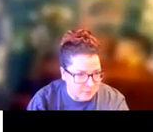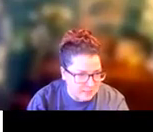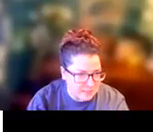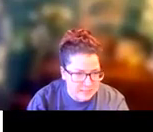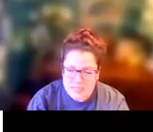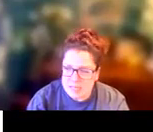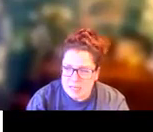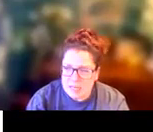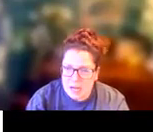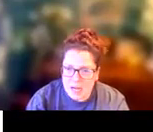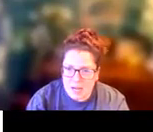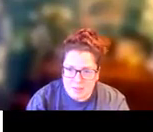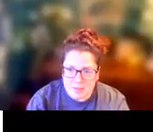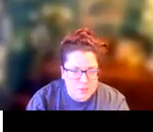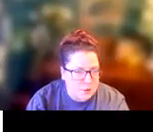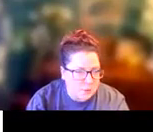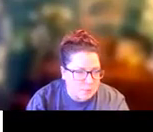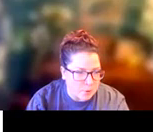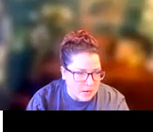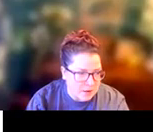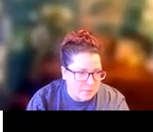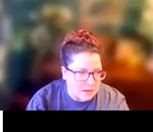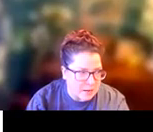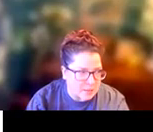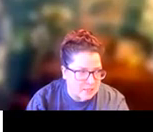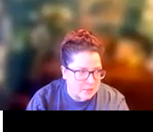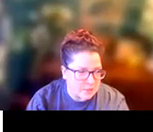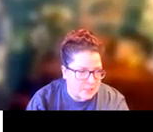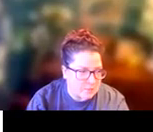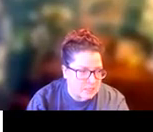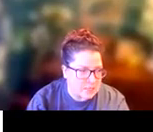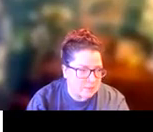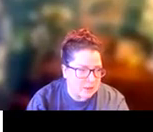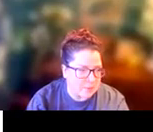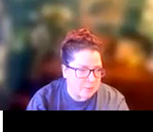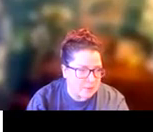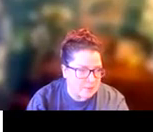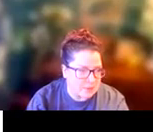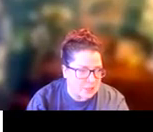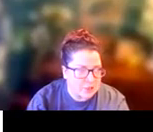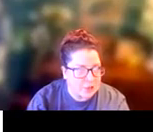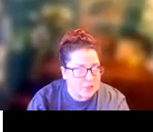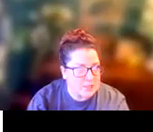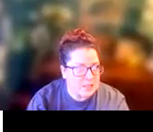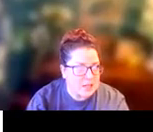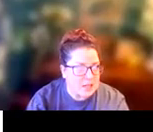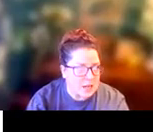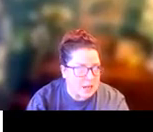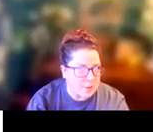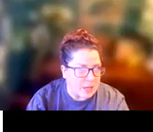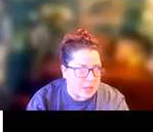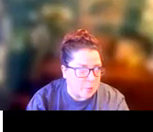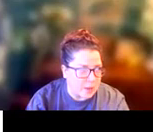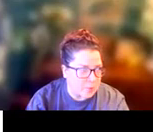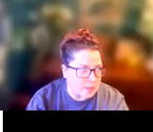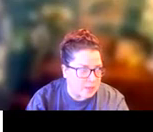ODHS updates. So good morning. My name is Hillary Thompson. My pronouns are she, her, hers. I